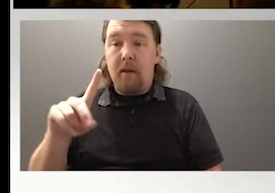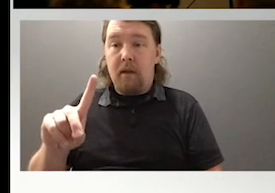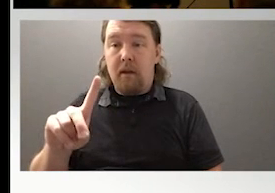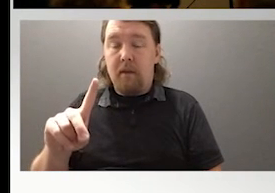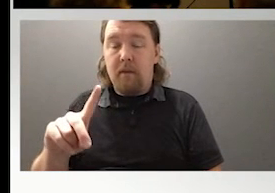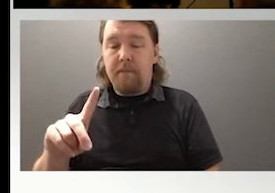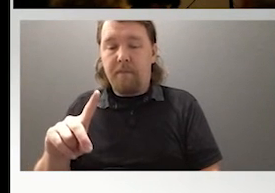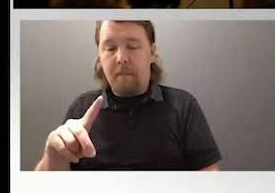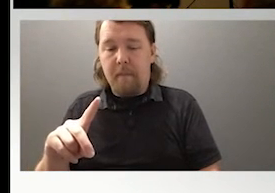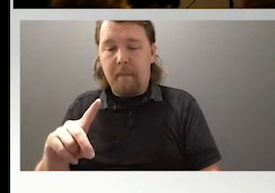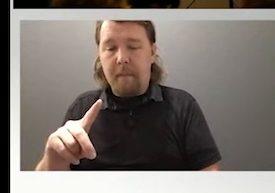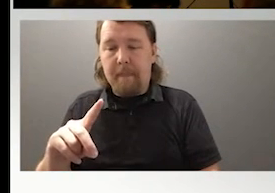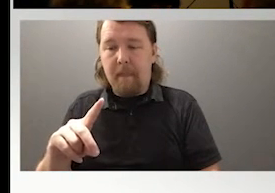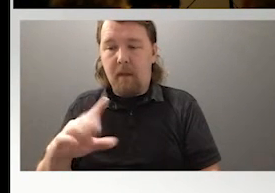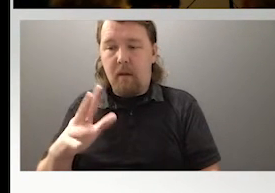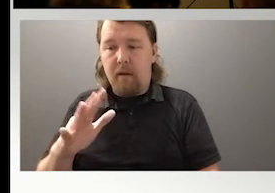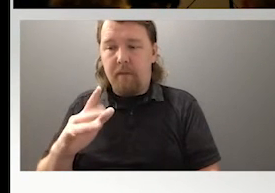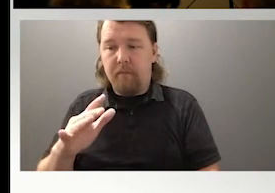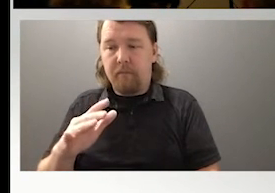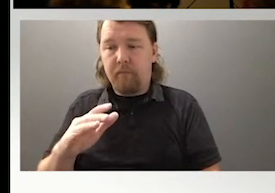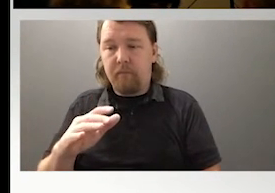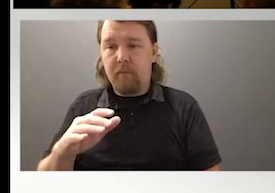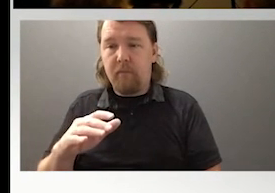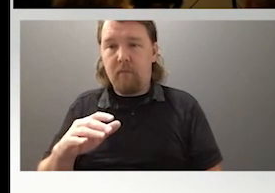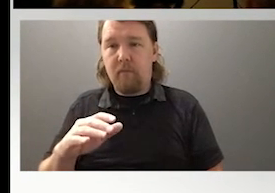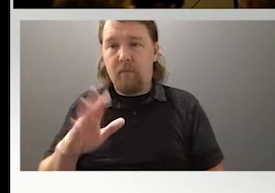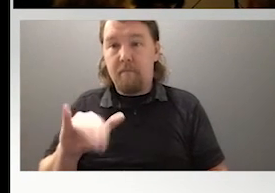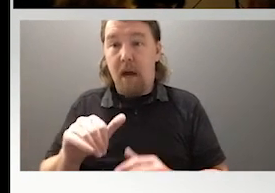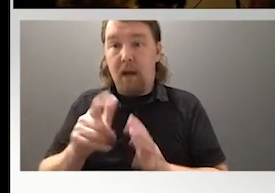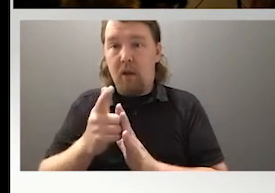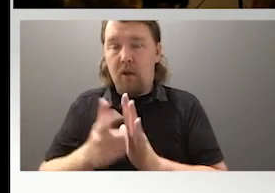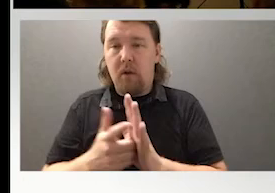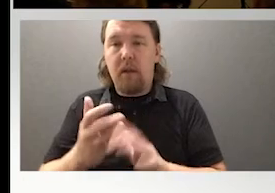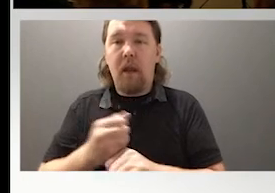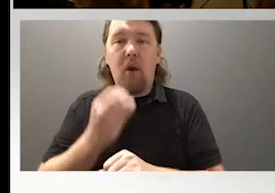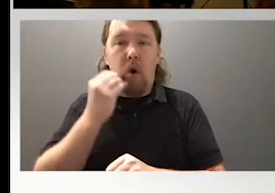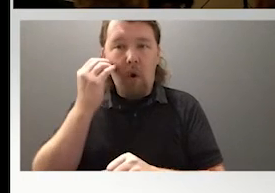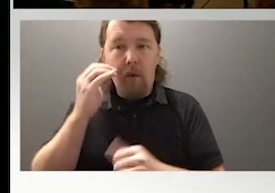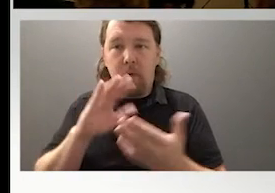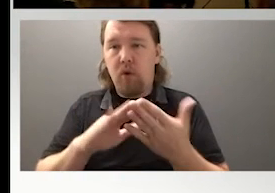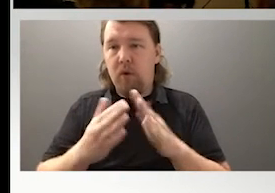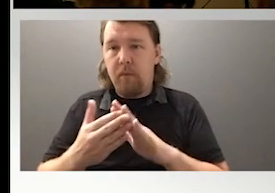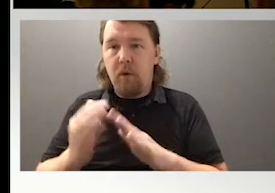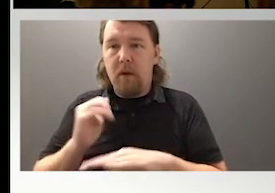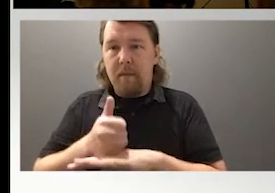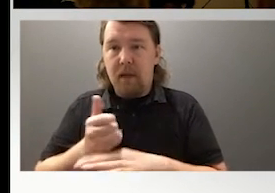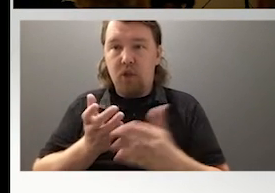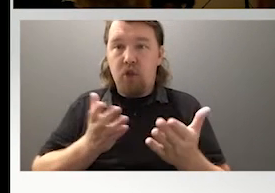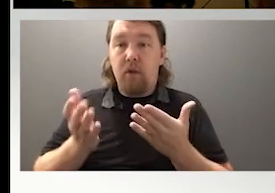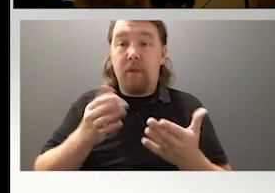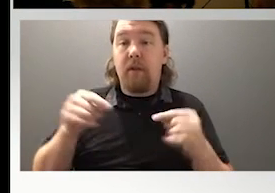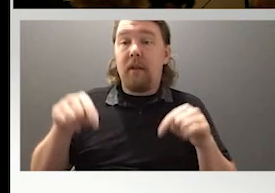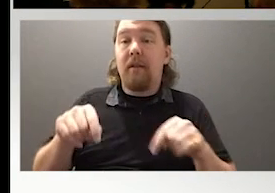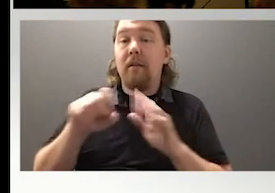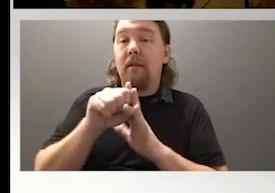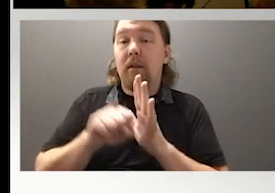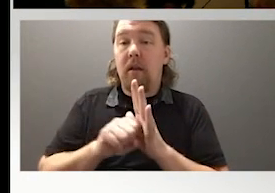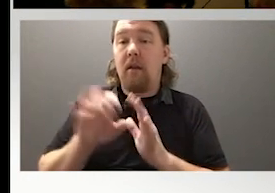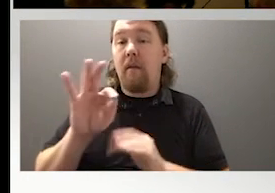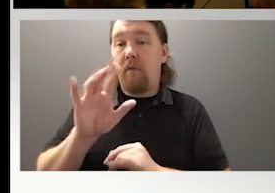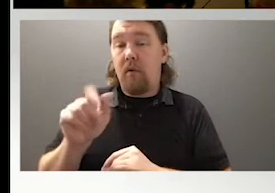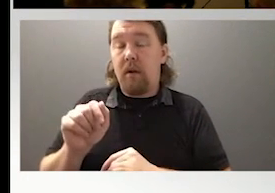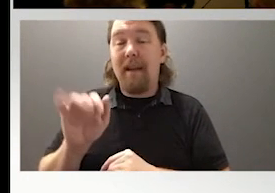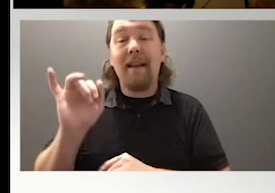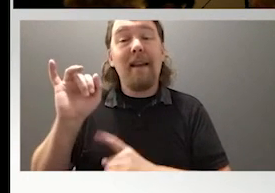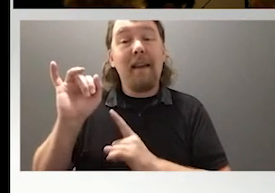requirements in statute to receive home and community-based services in this state of Florida if